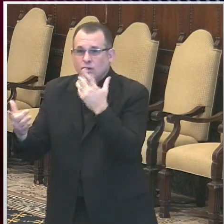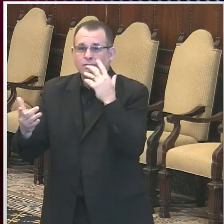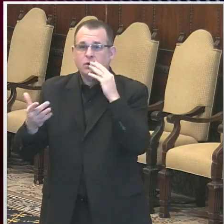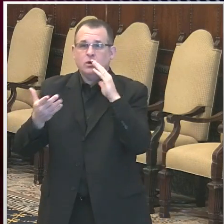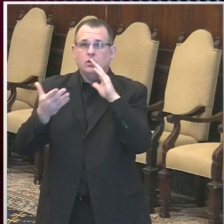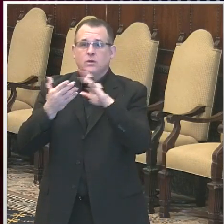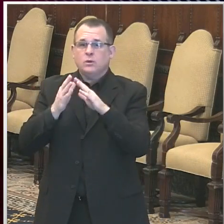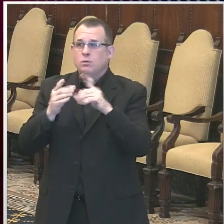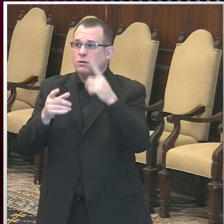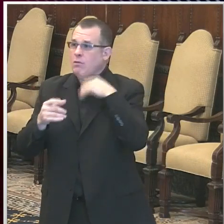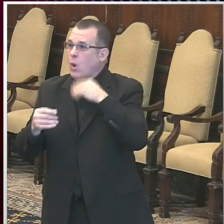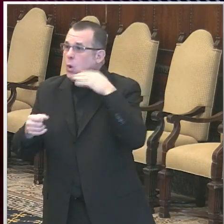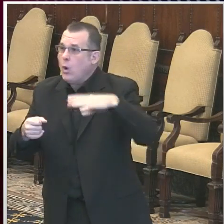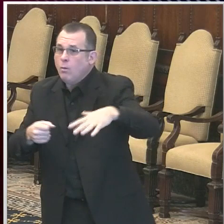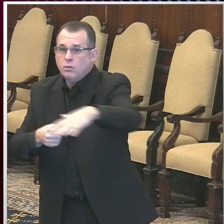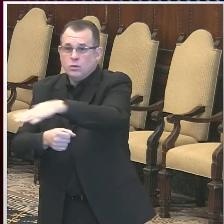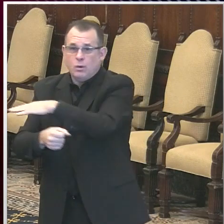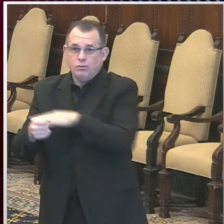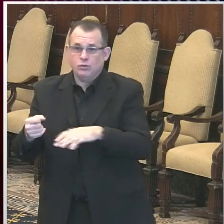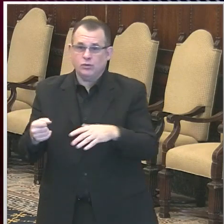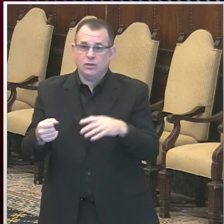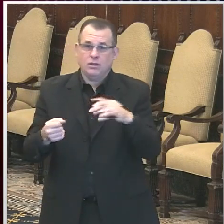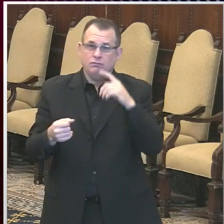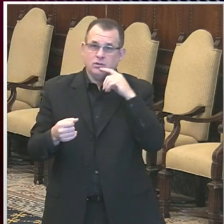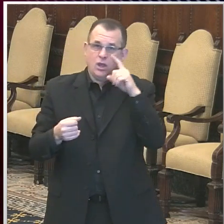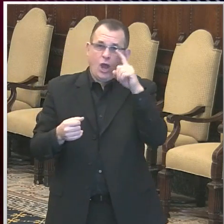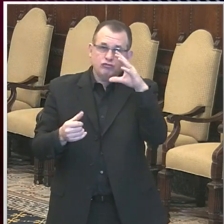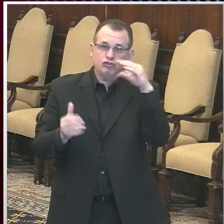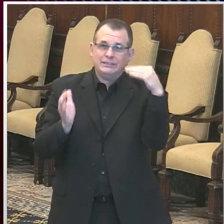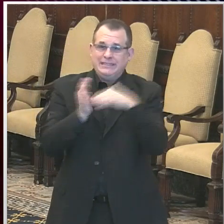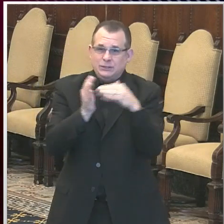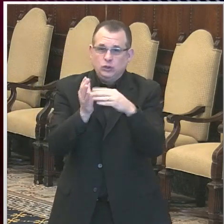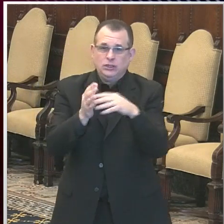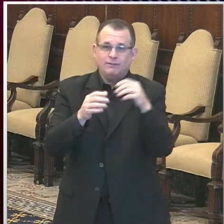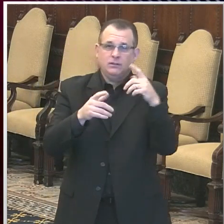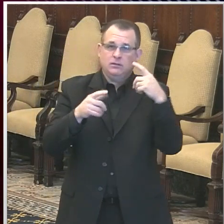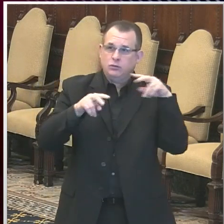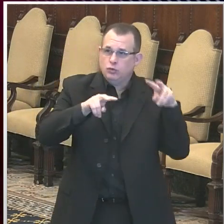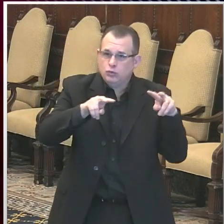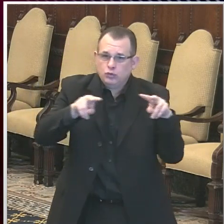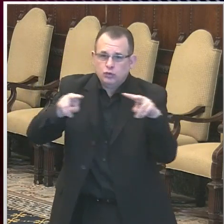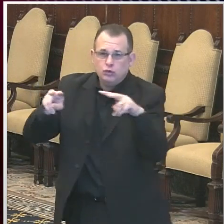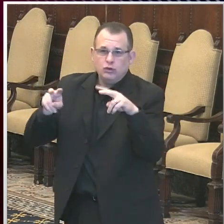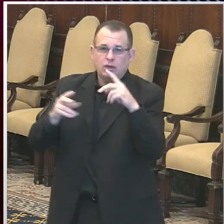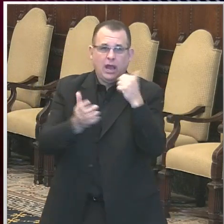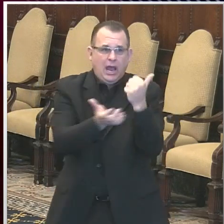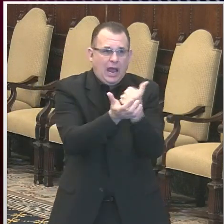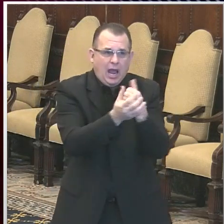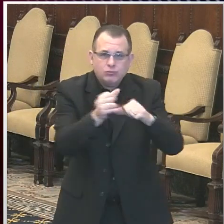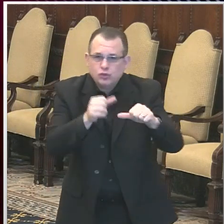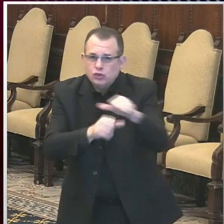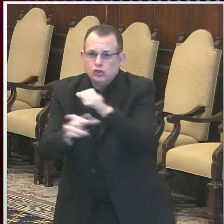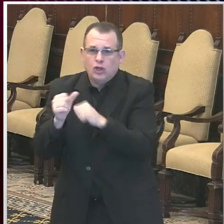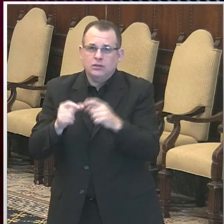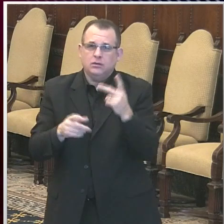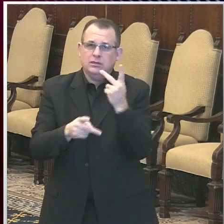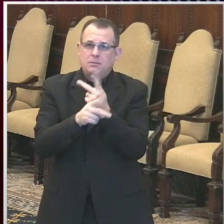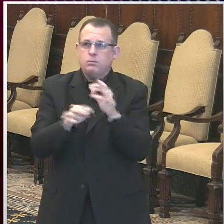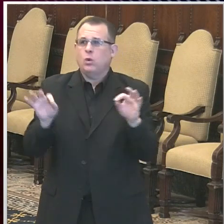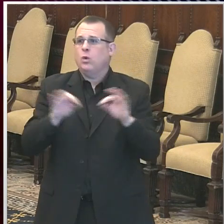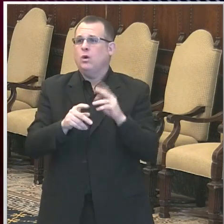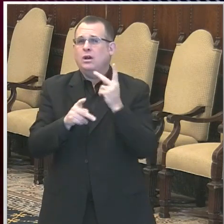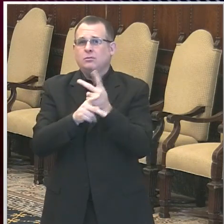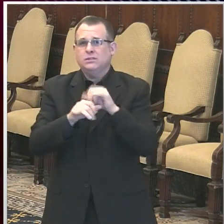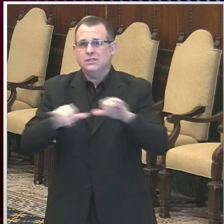see hundreds of thousands of people, Philadelphians, doing everything they can do to keep others safe along with themselves. We are feeding